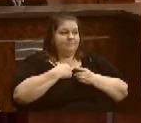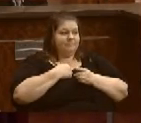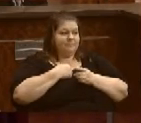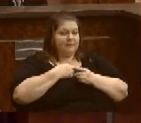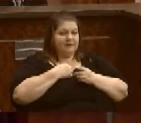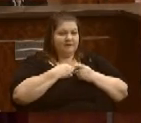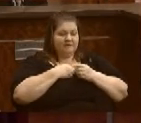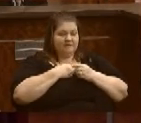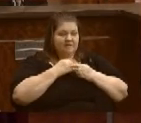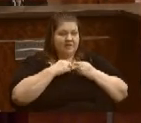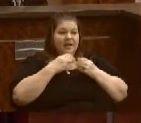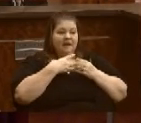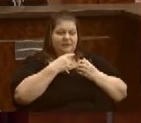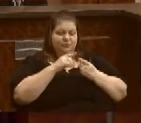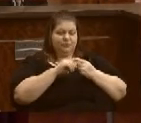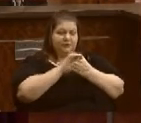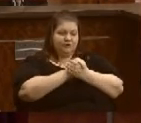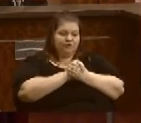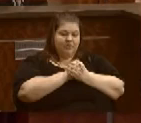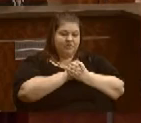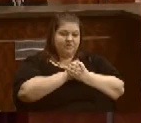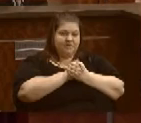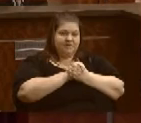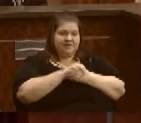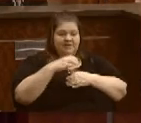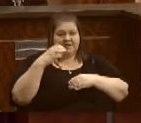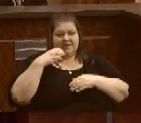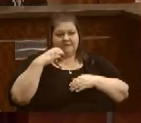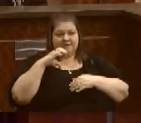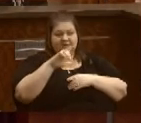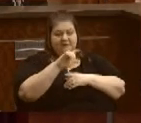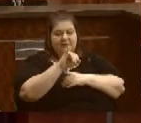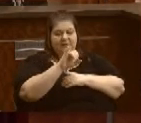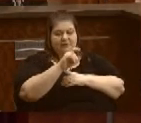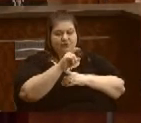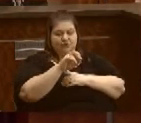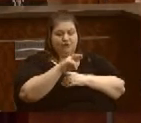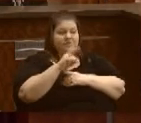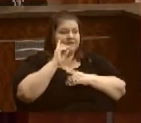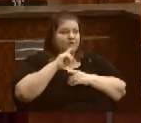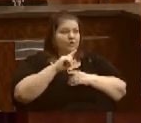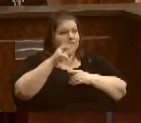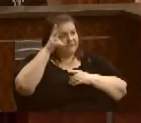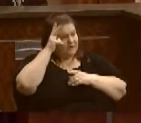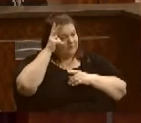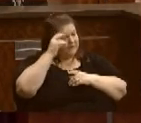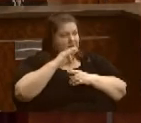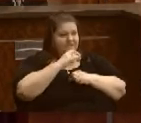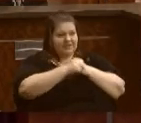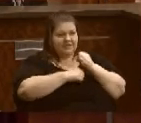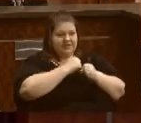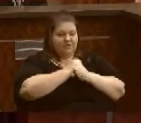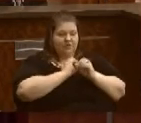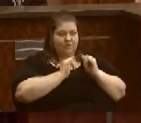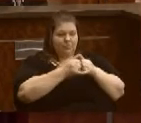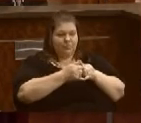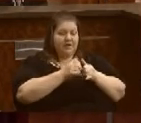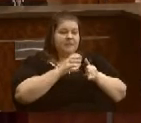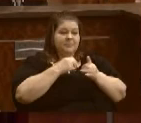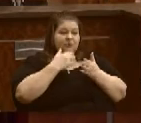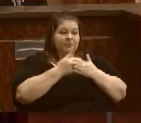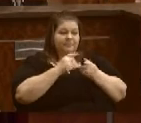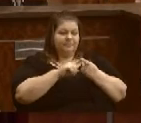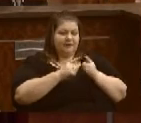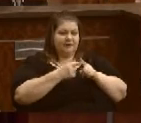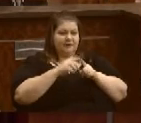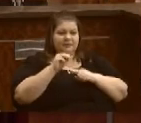award recipients, congratulate Captain Leiser for the Firefighter of the Year Award and my good friend Mike